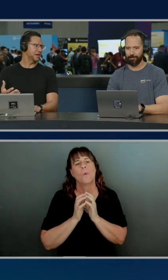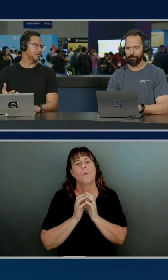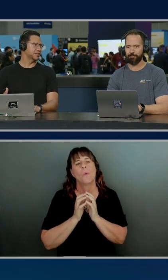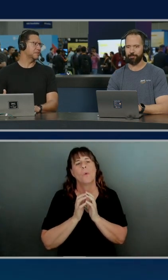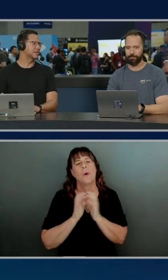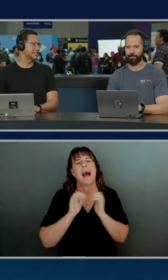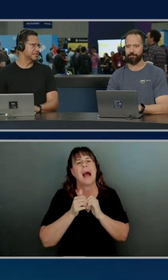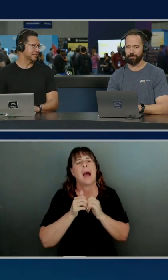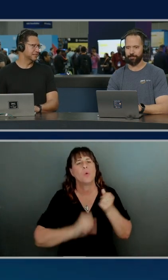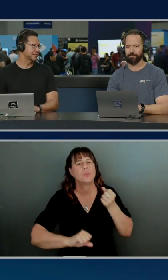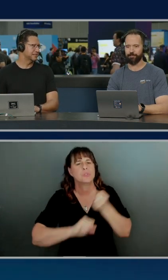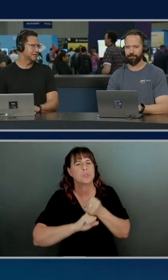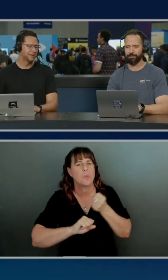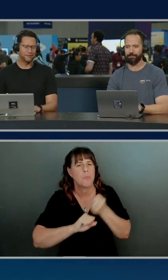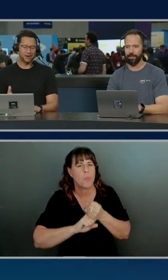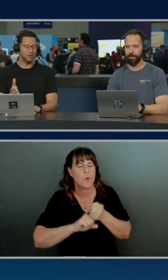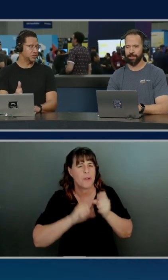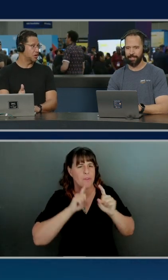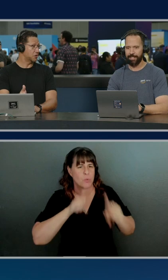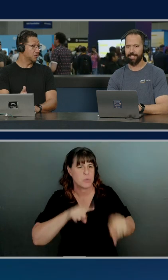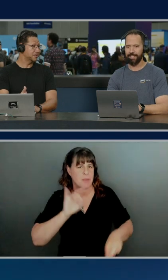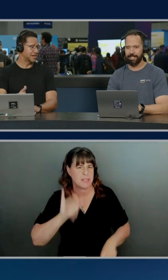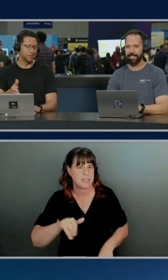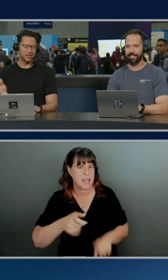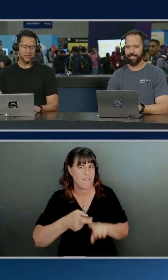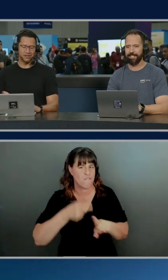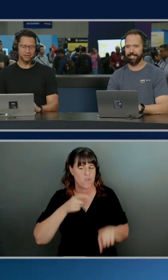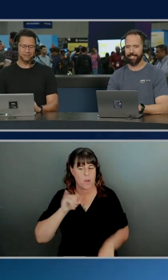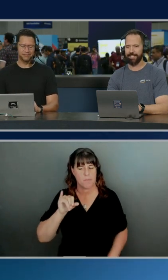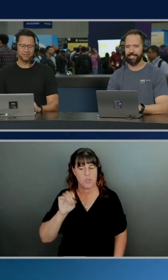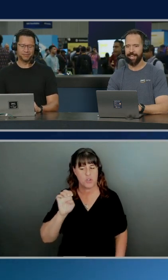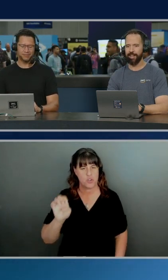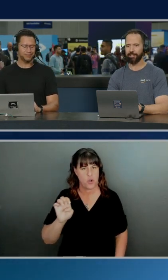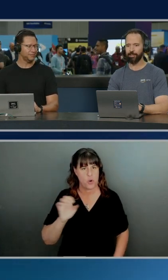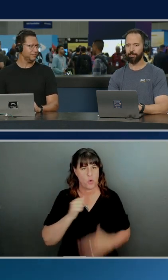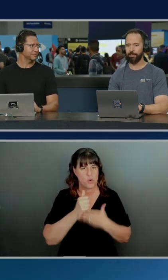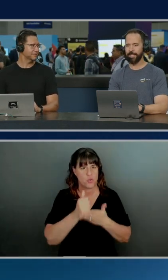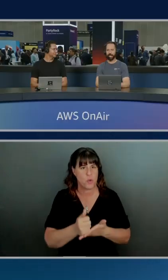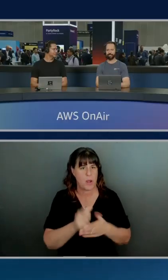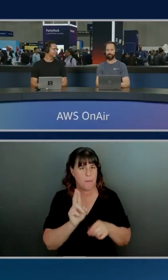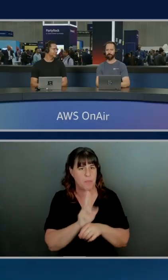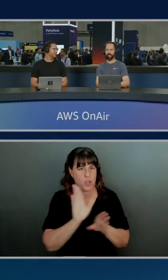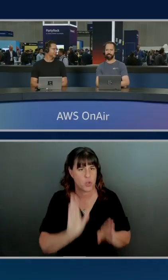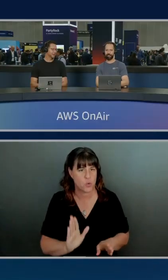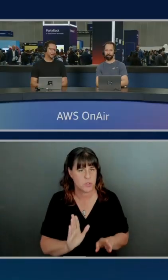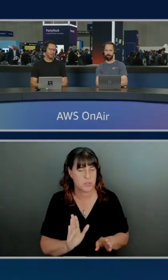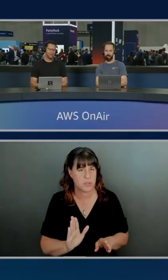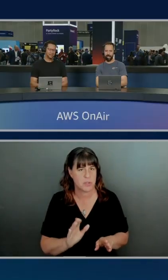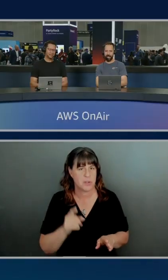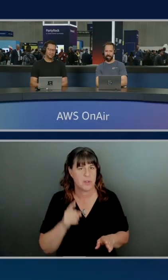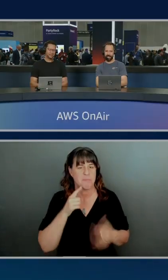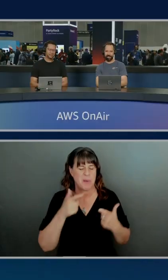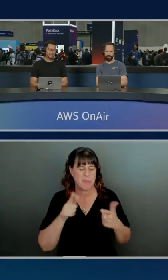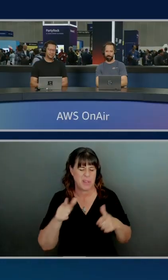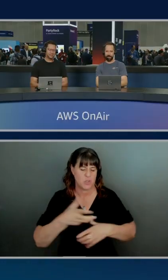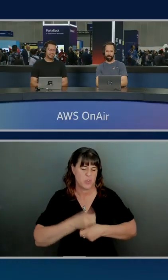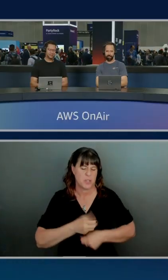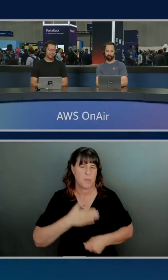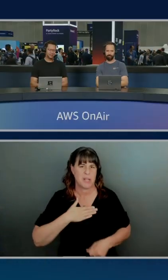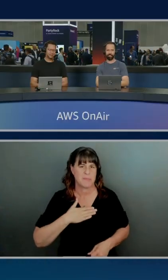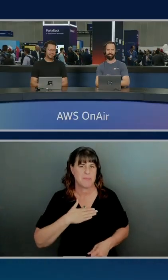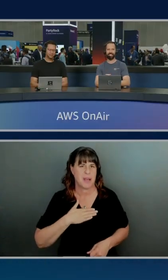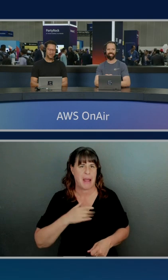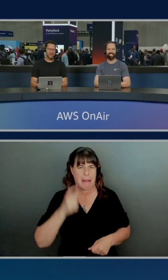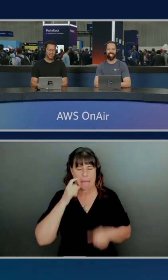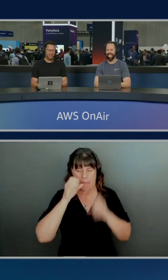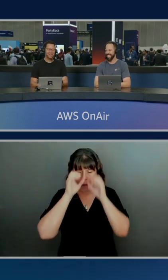supportive of a response is this from Joe to help the user? Yeah, I'll let you kind of summarize it a little bit. I need my